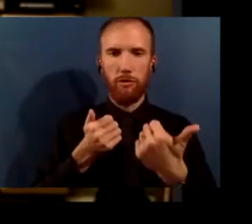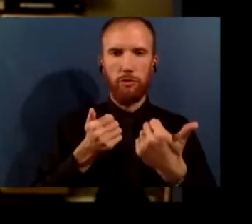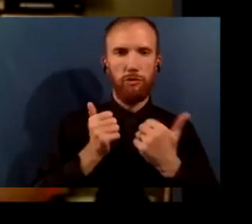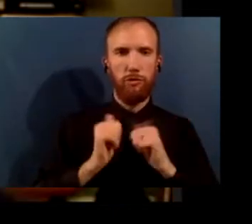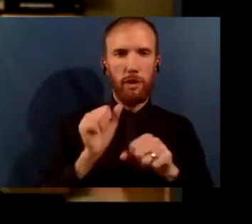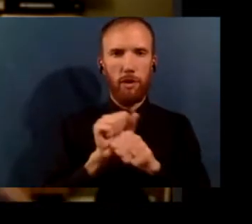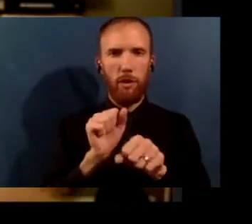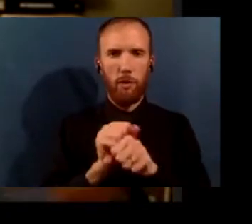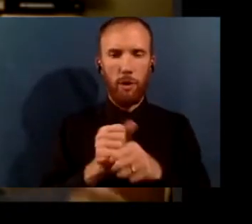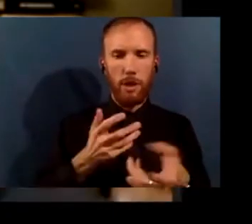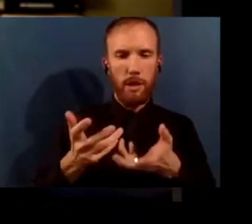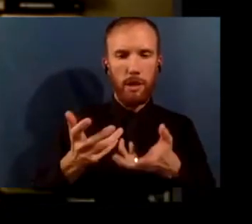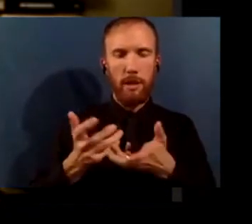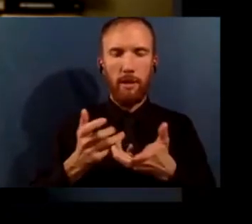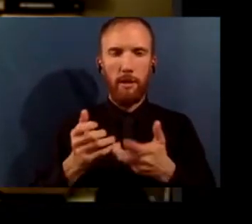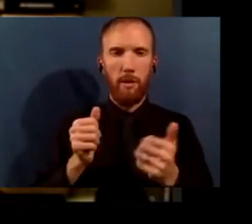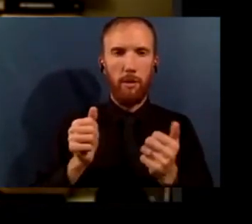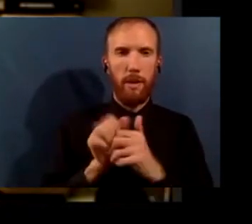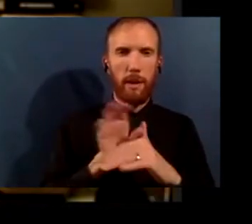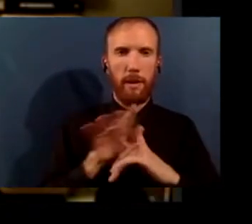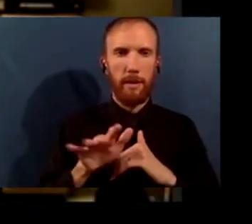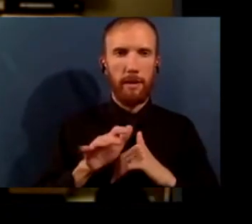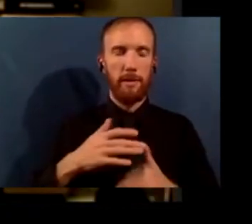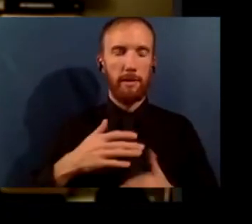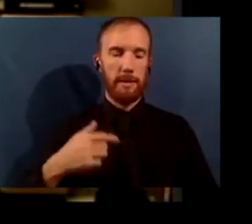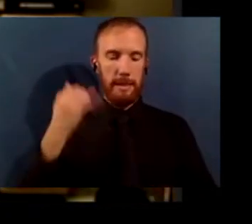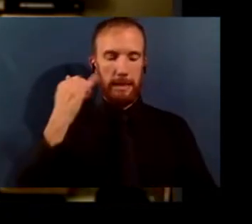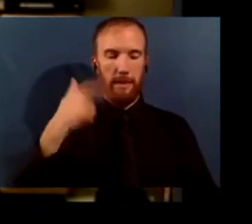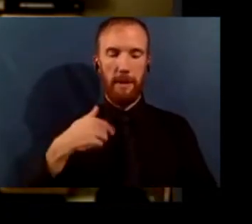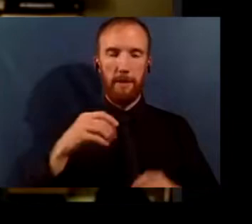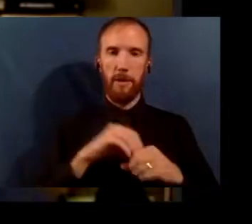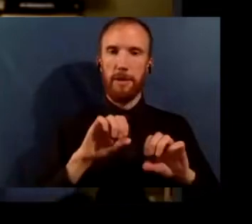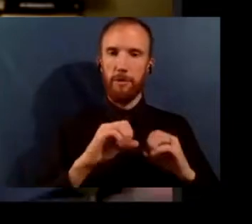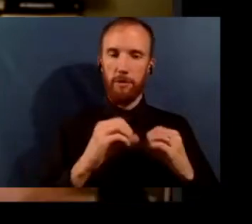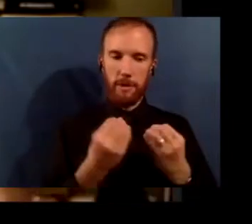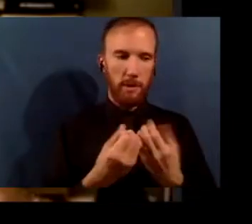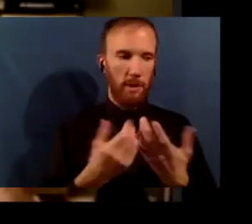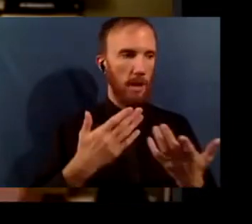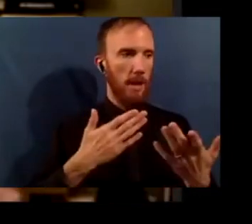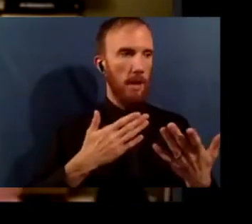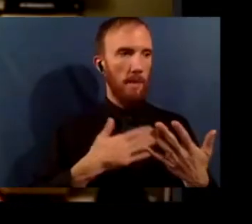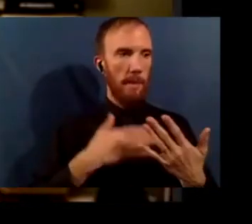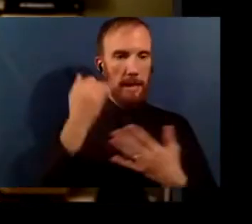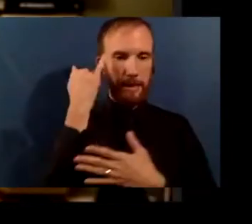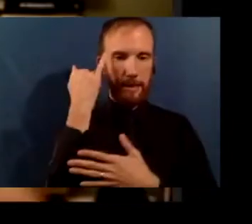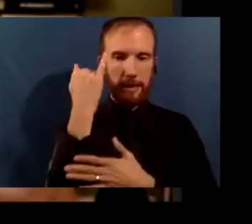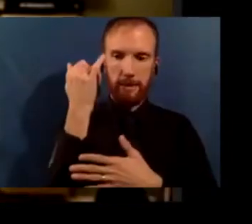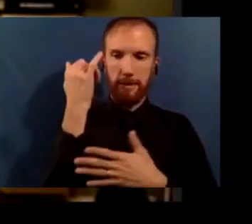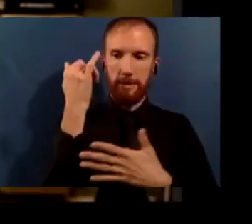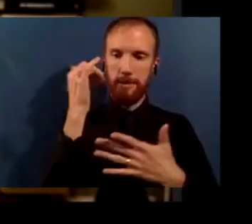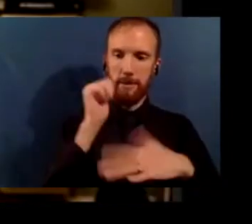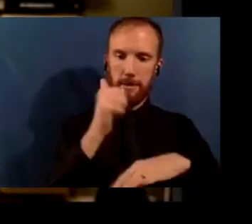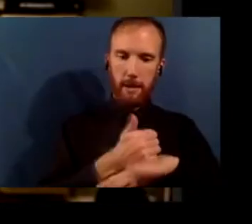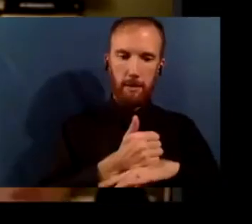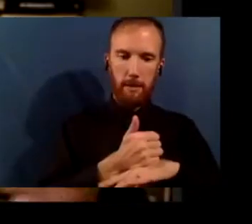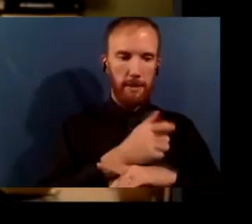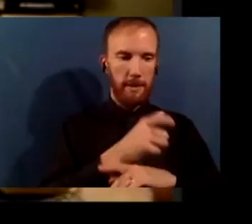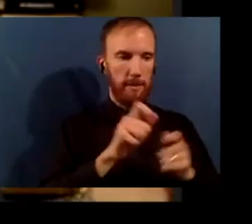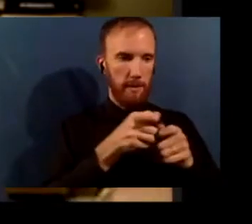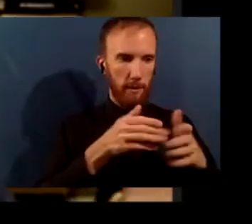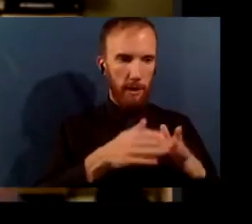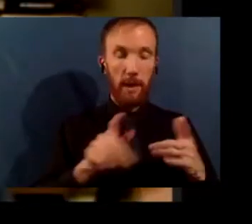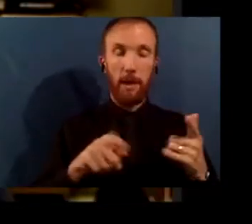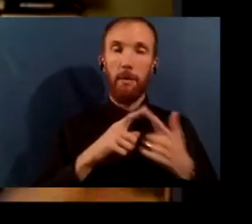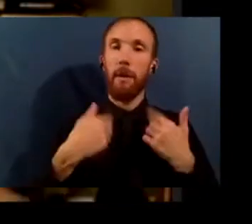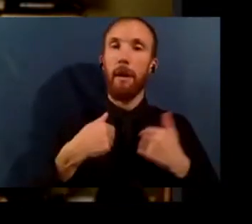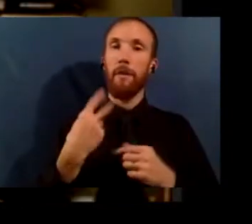an organization, my political line is built democratically in my organization. So when two organizations meet, they can exchange ideas, but they